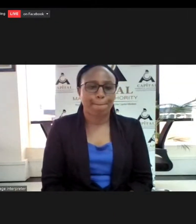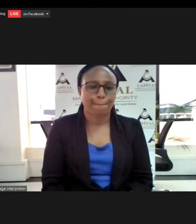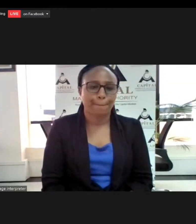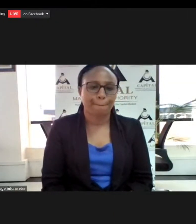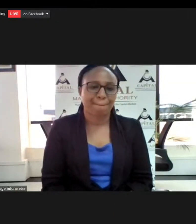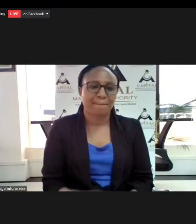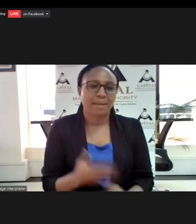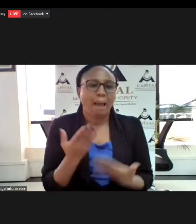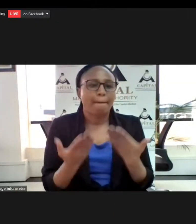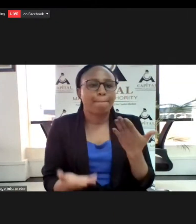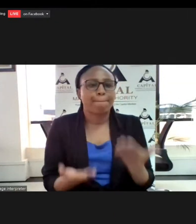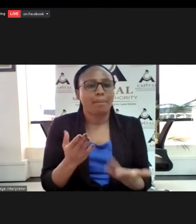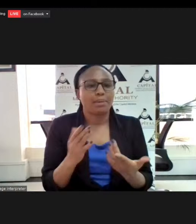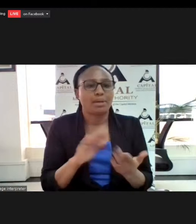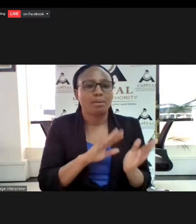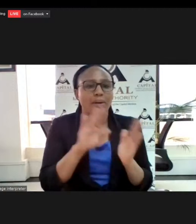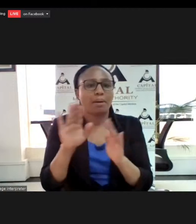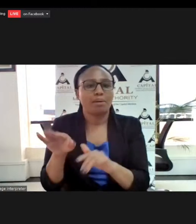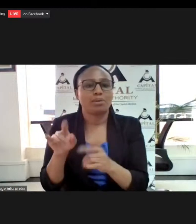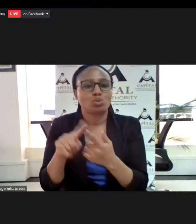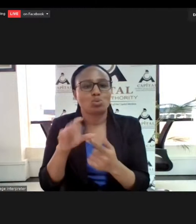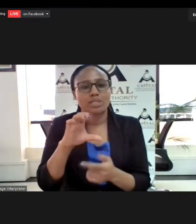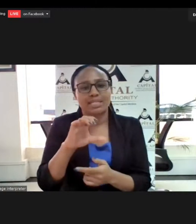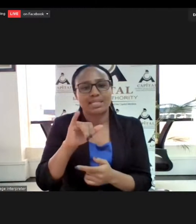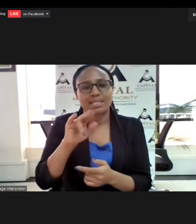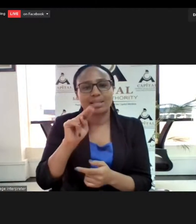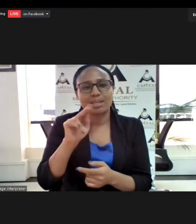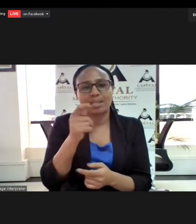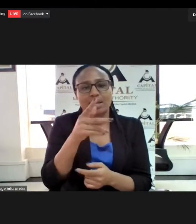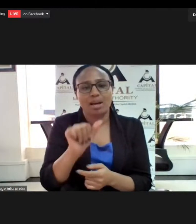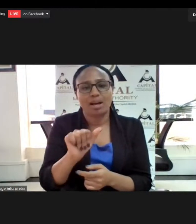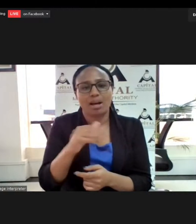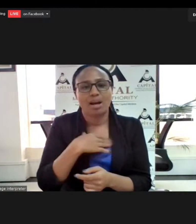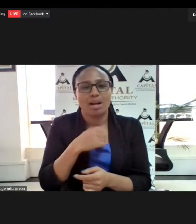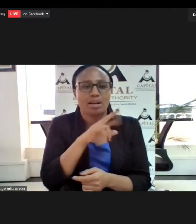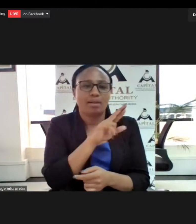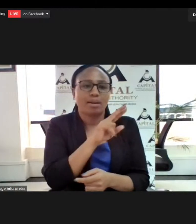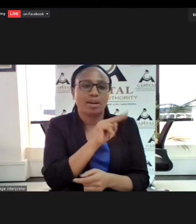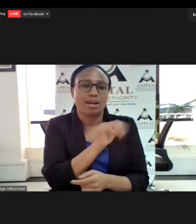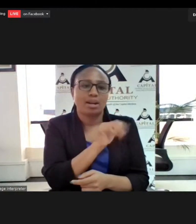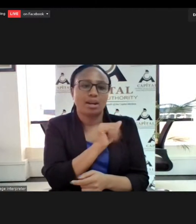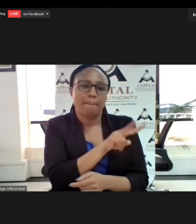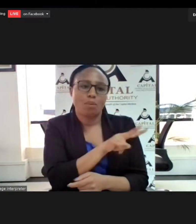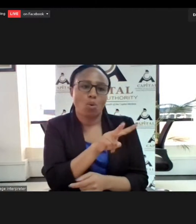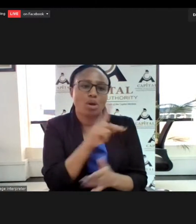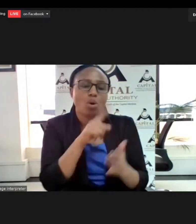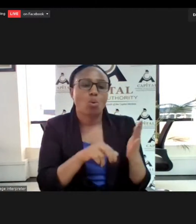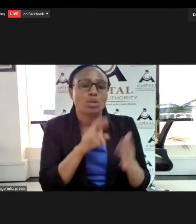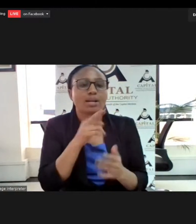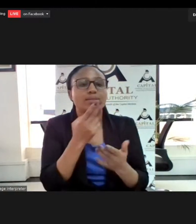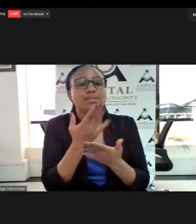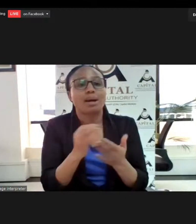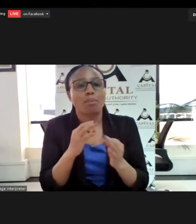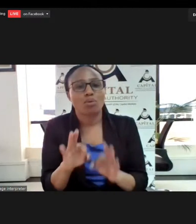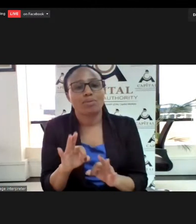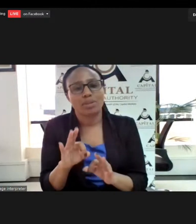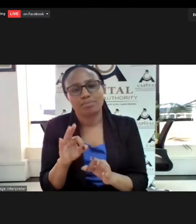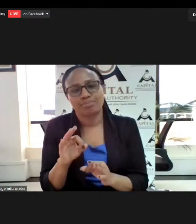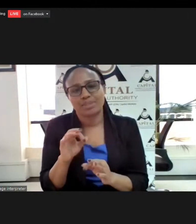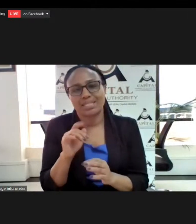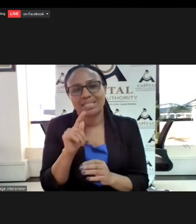Maybe over to also Cynthia, because Cynthia and Rina, what are some of the tips for investing wisely?